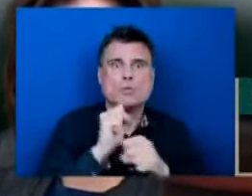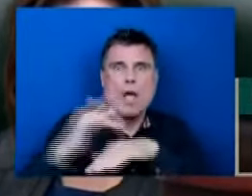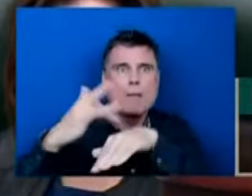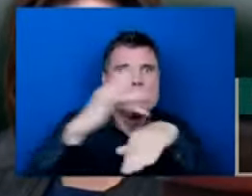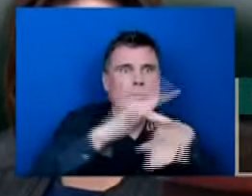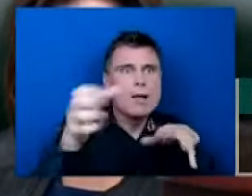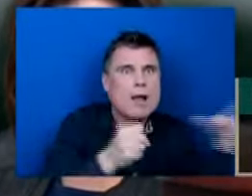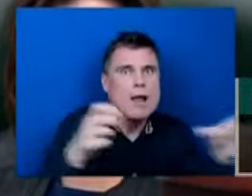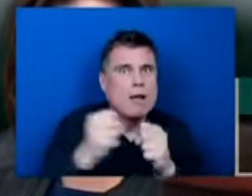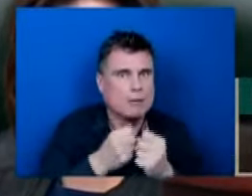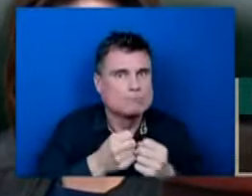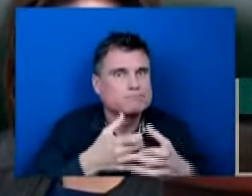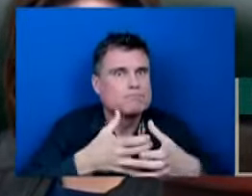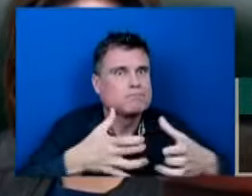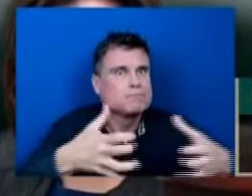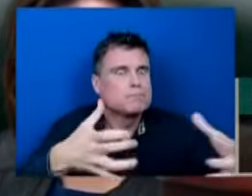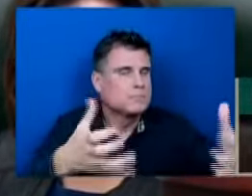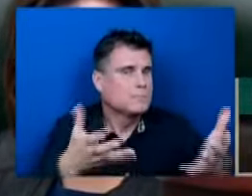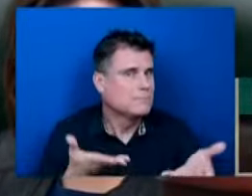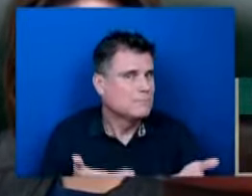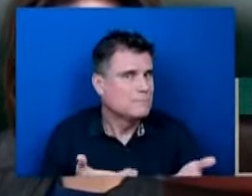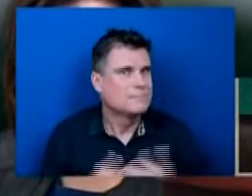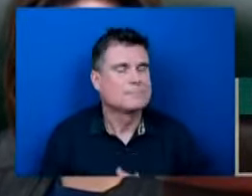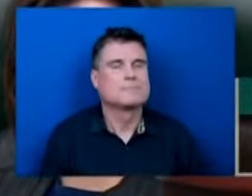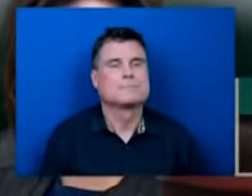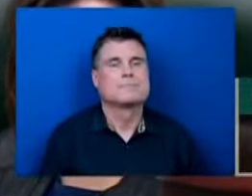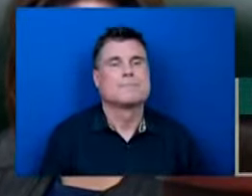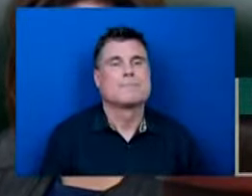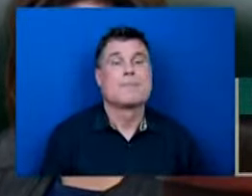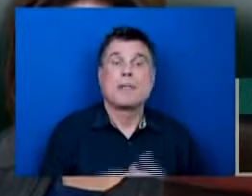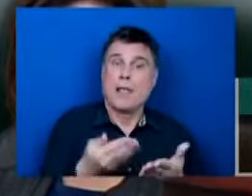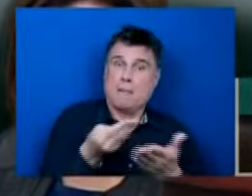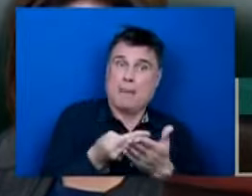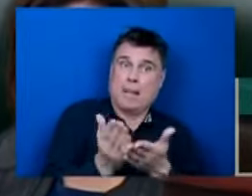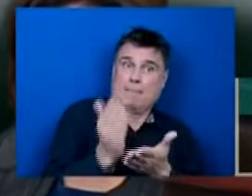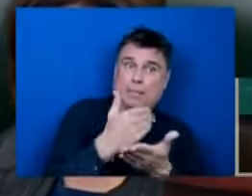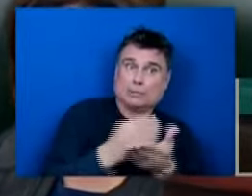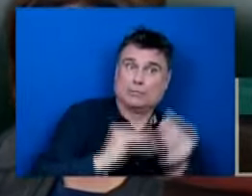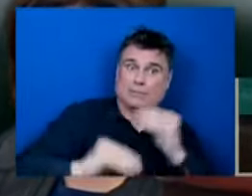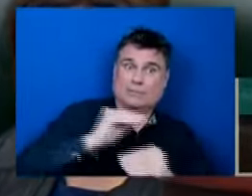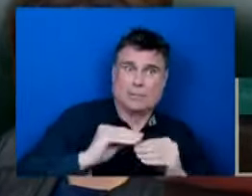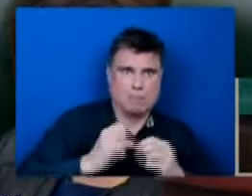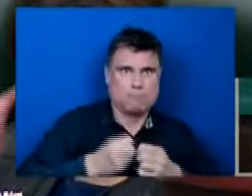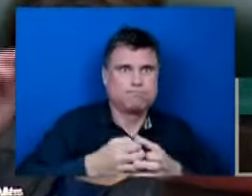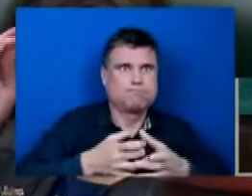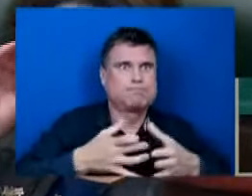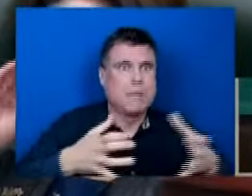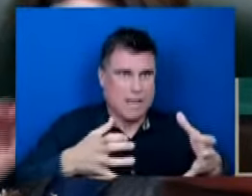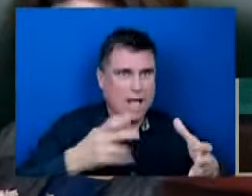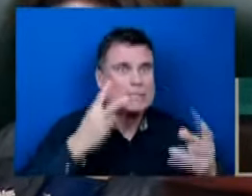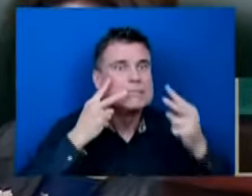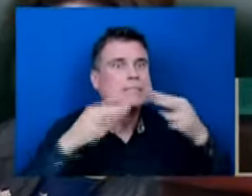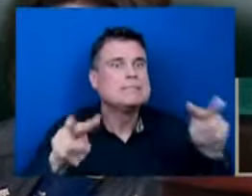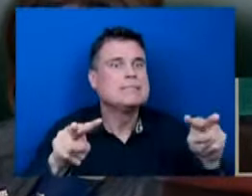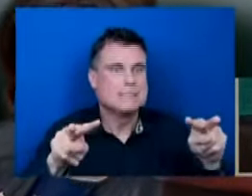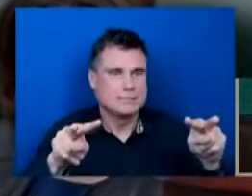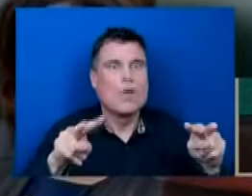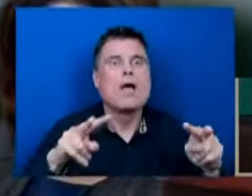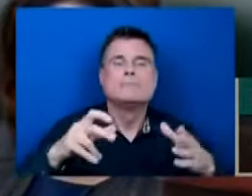expanded fiscal capacity, resulting in additional government revenues. In fact, Mr. Speaker,